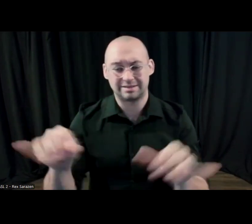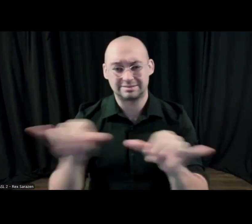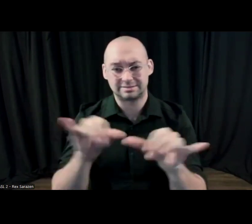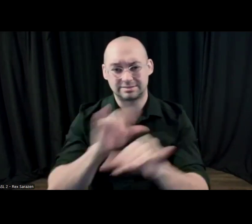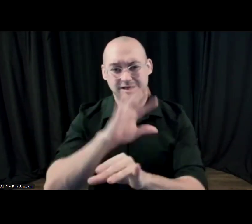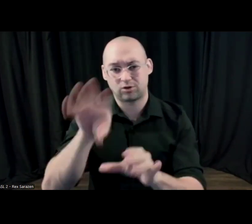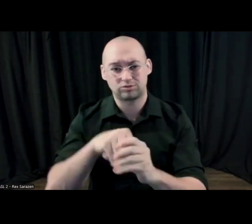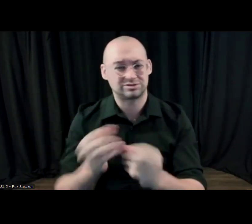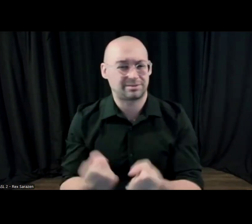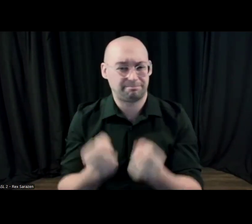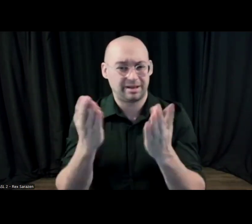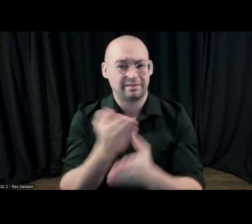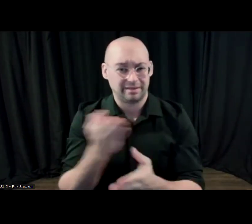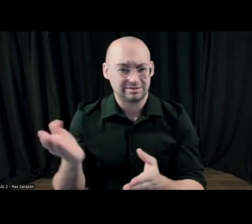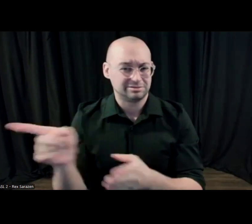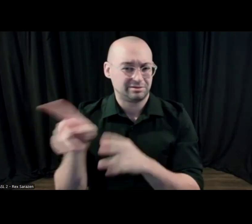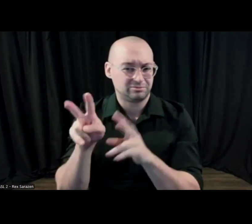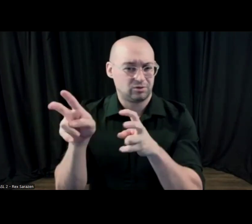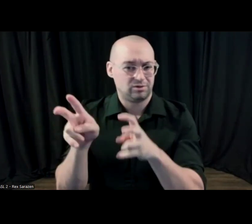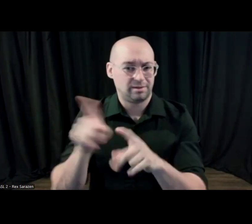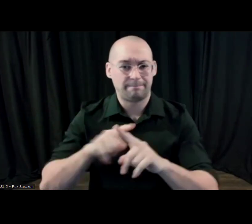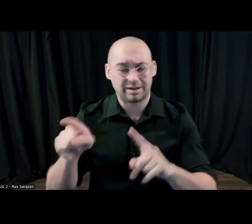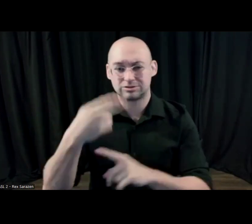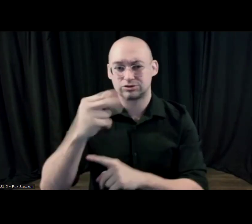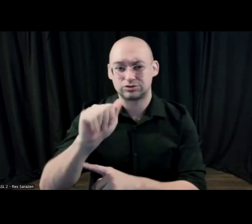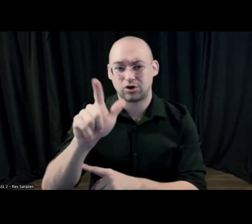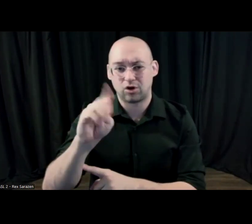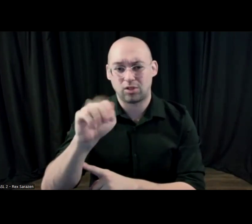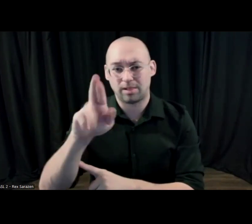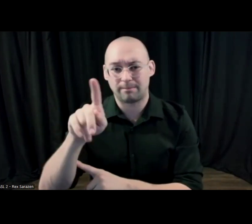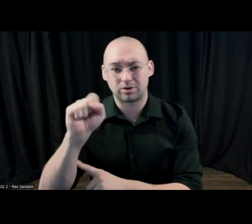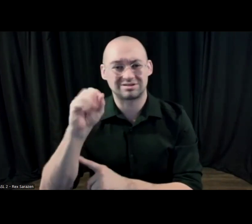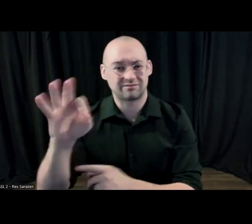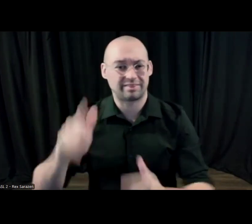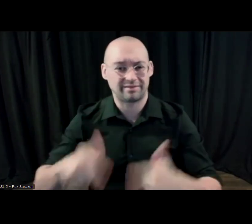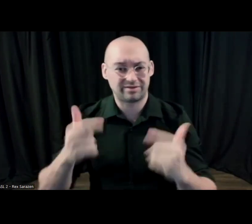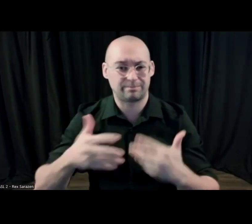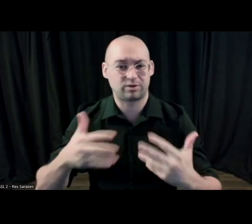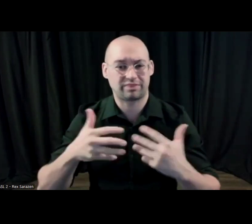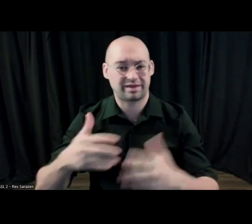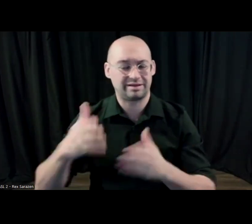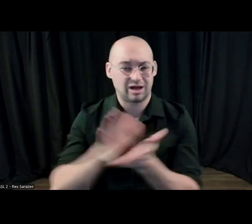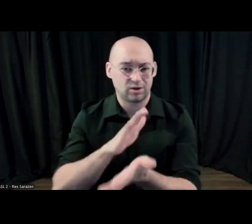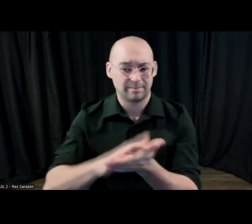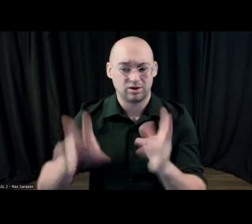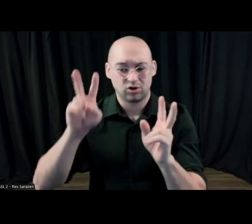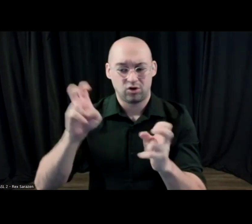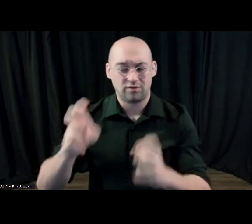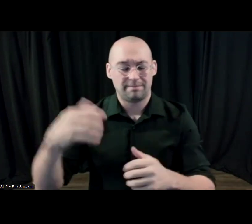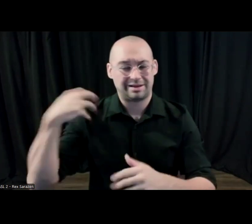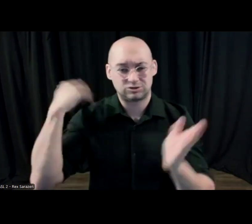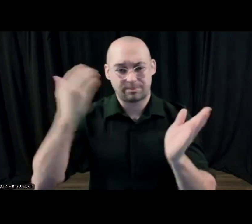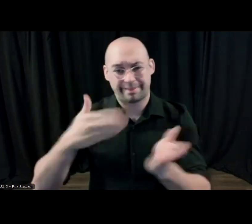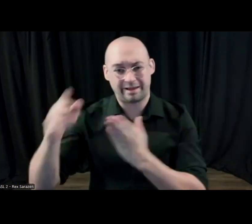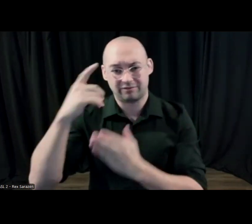many things, but they are hallmarks of the living, breathing document we call the Master Plan for Aging.